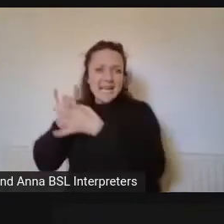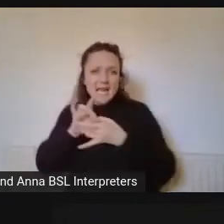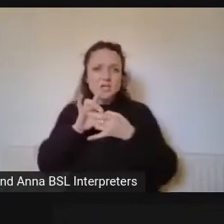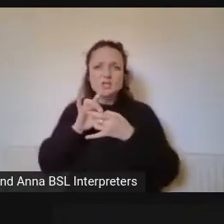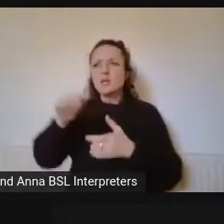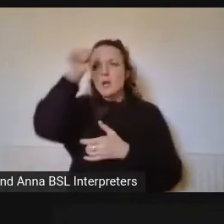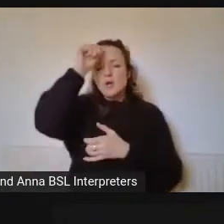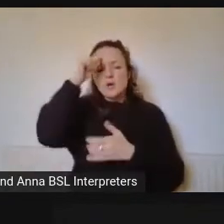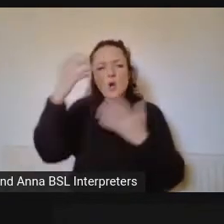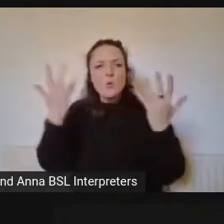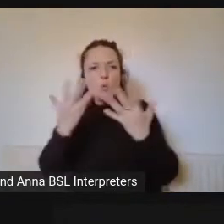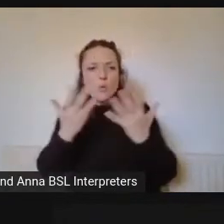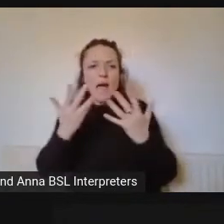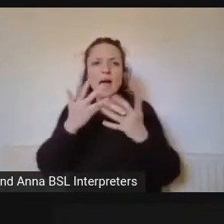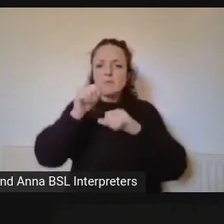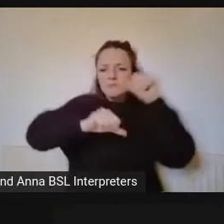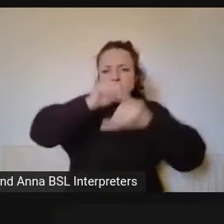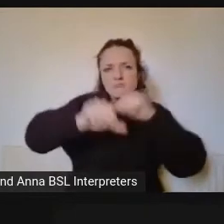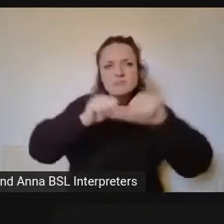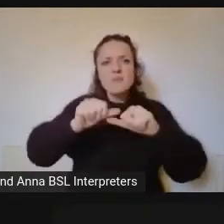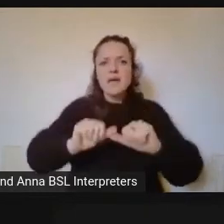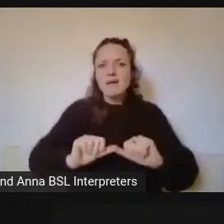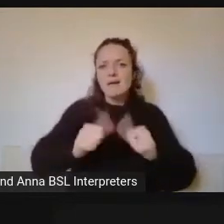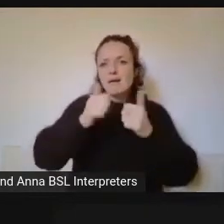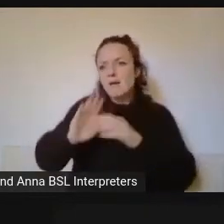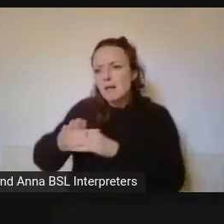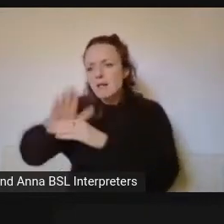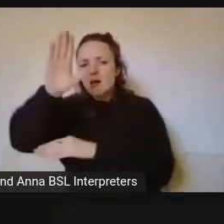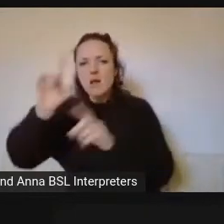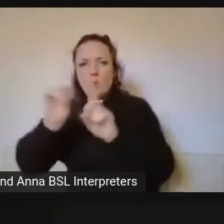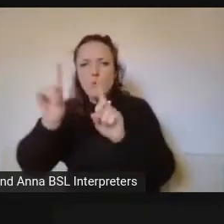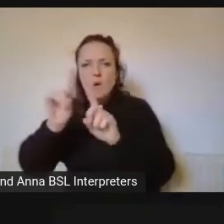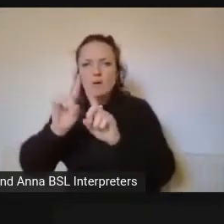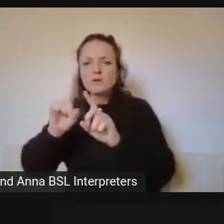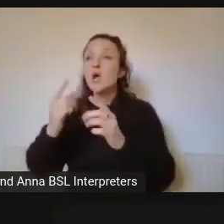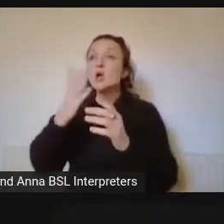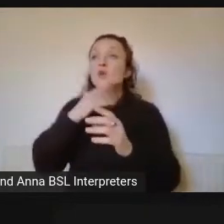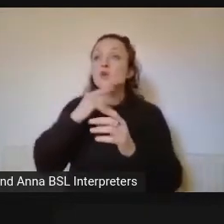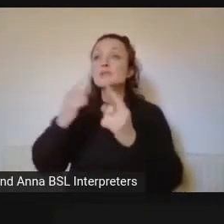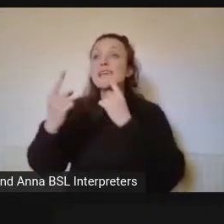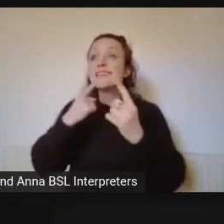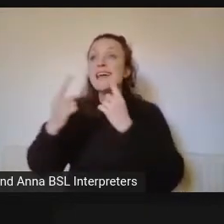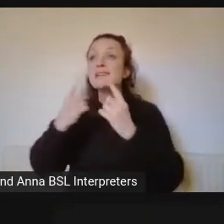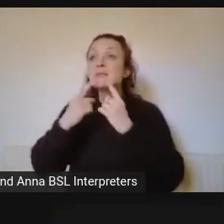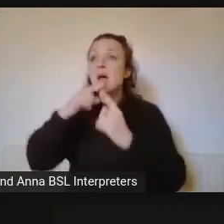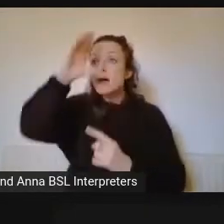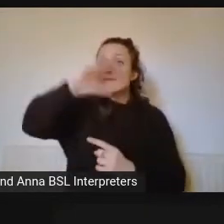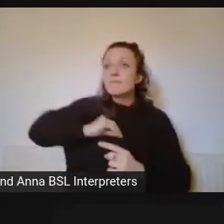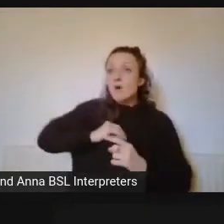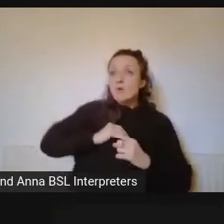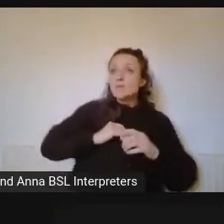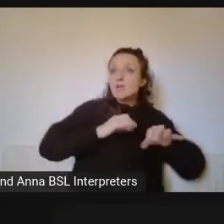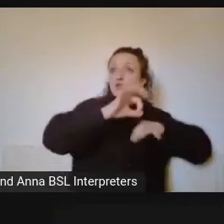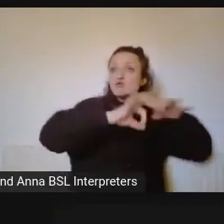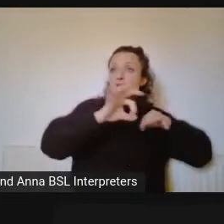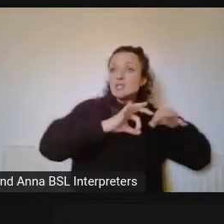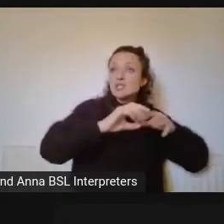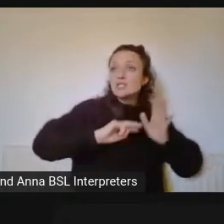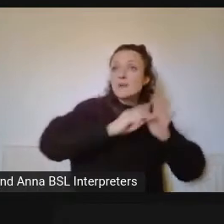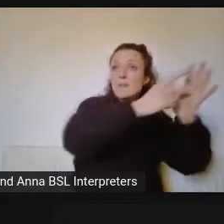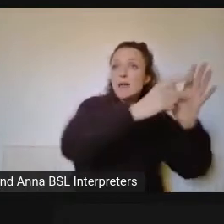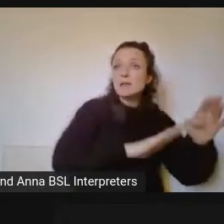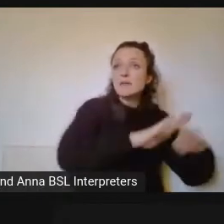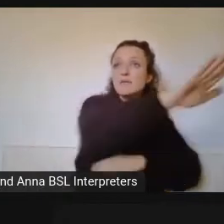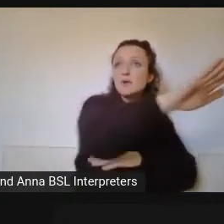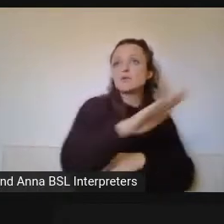So if we're using data to inform our strategies and our actions, then it's got to be correct. Case in point, land registry data.